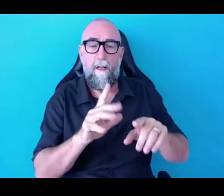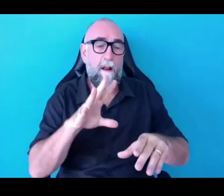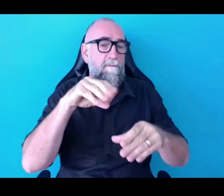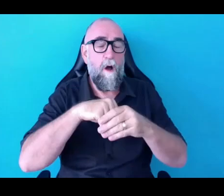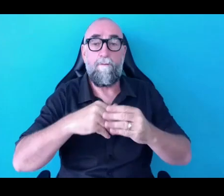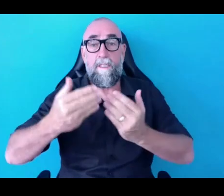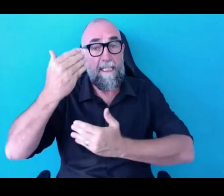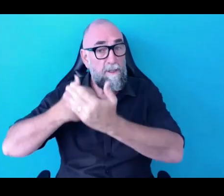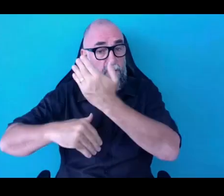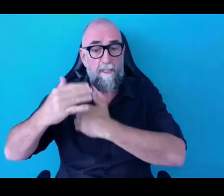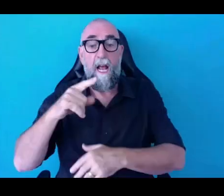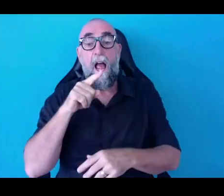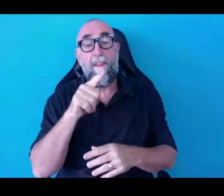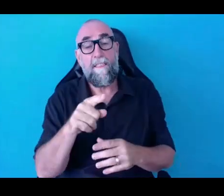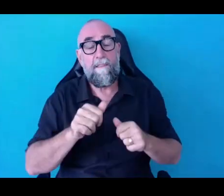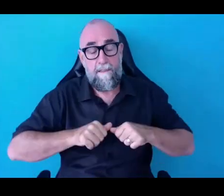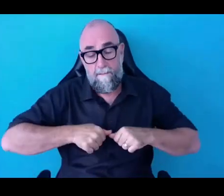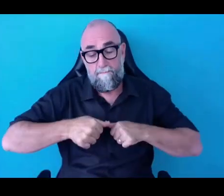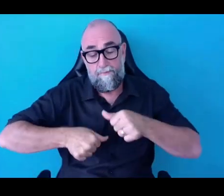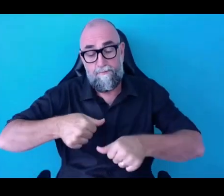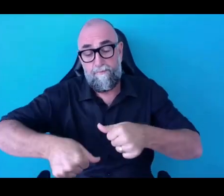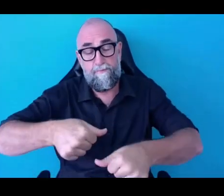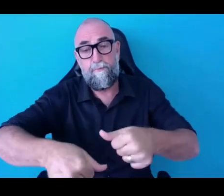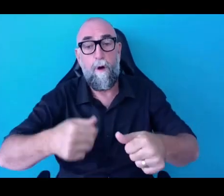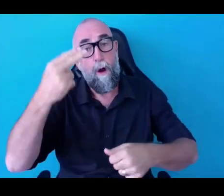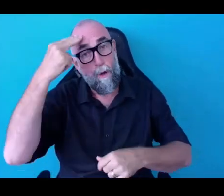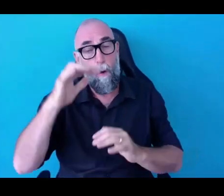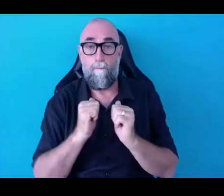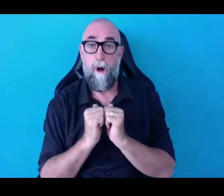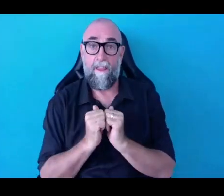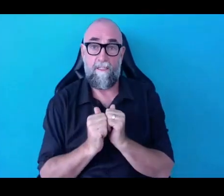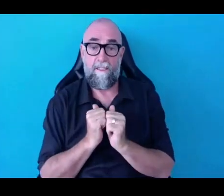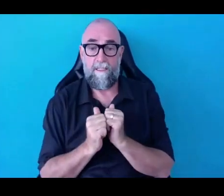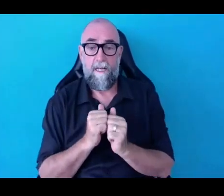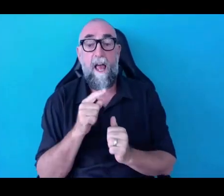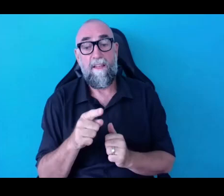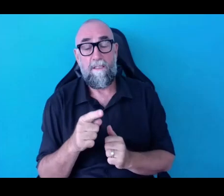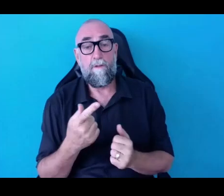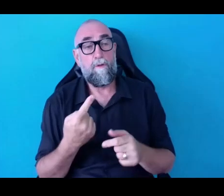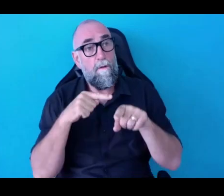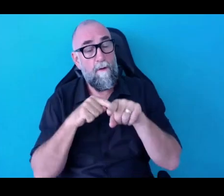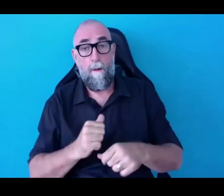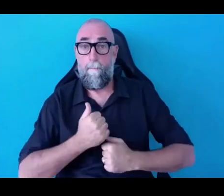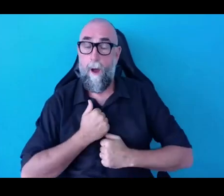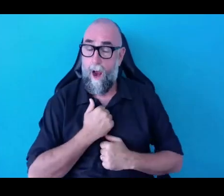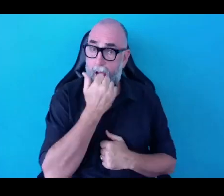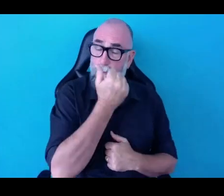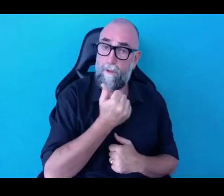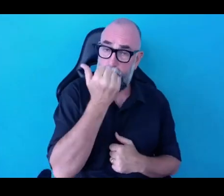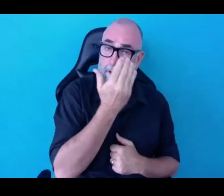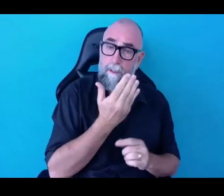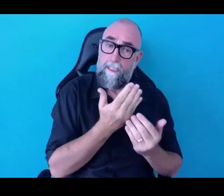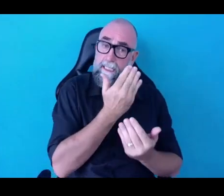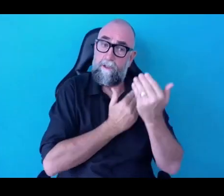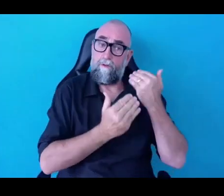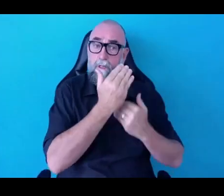called Brothers, my practice relating to Aboriginalia and collecting objects, working with